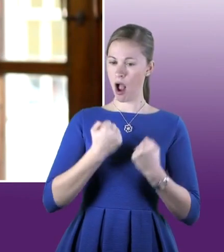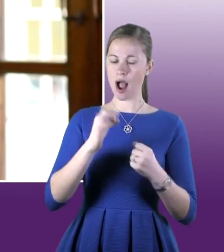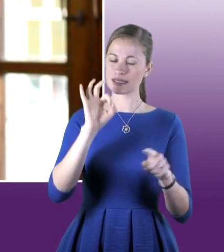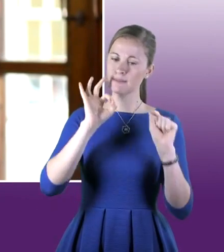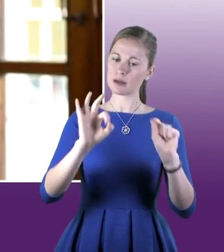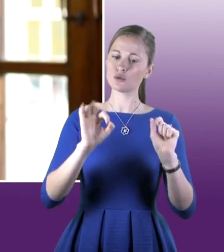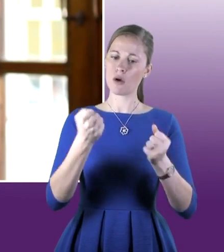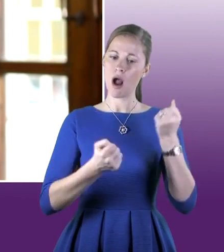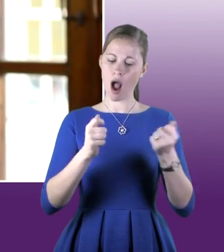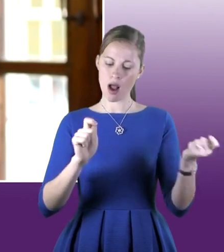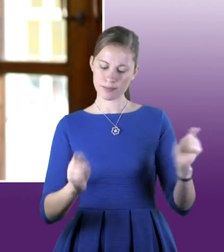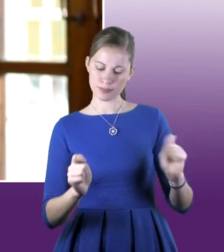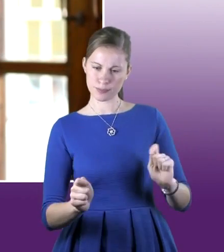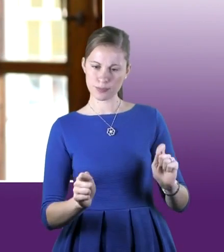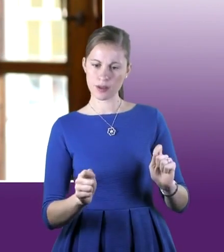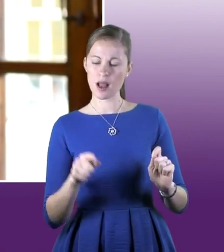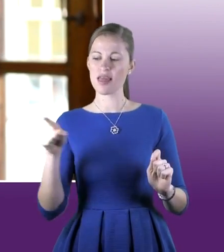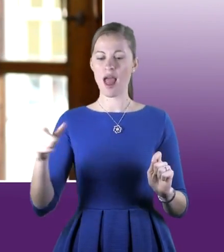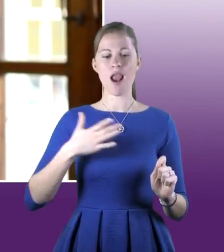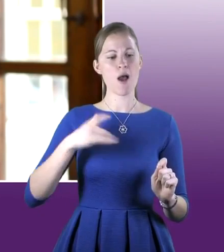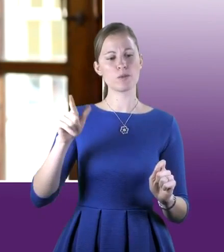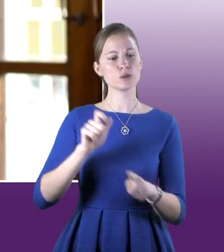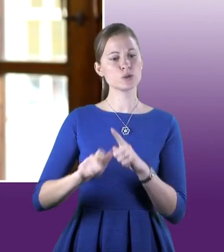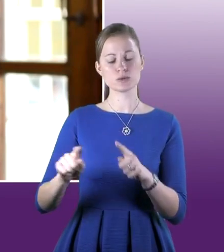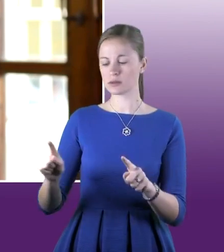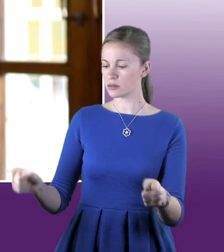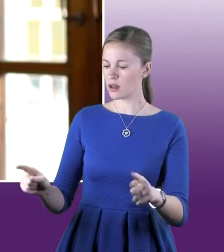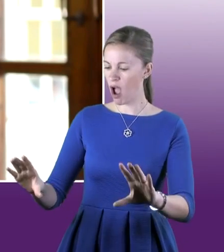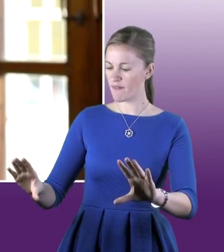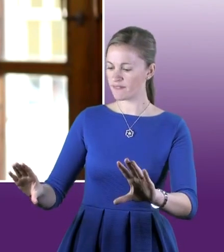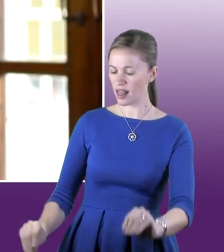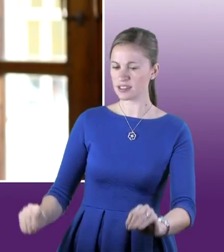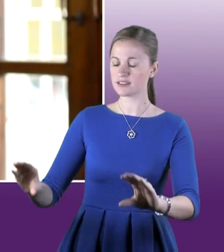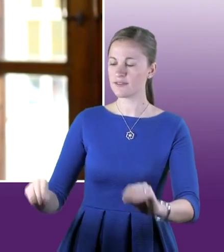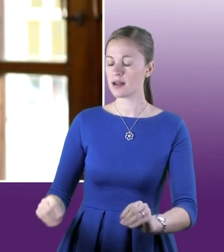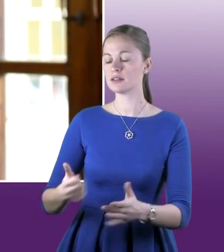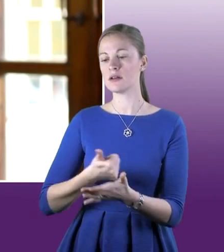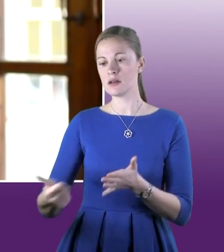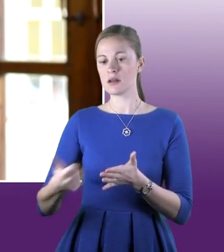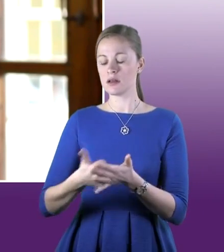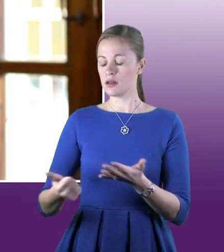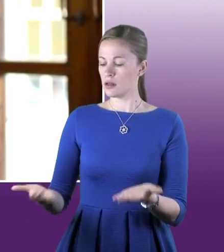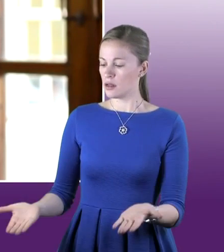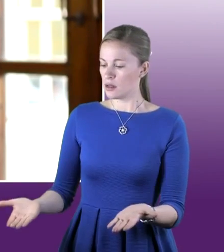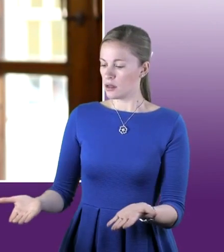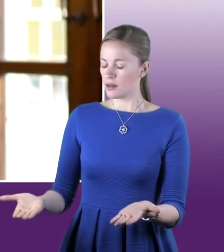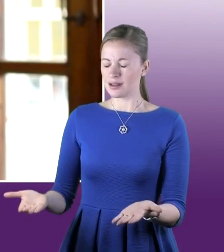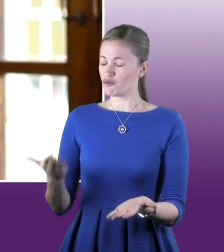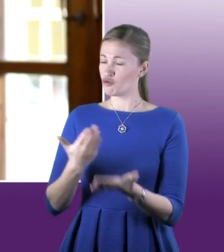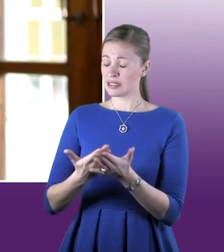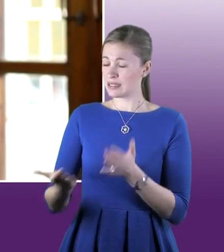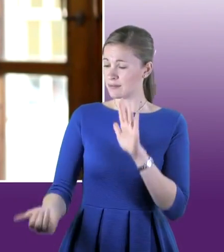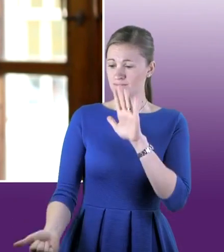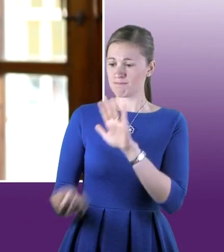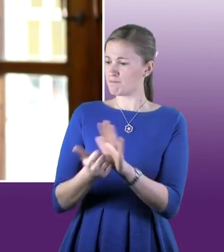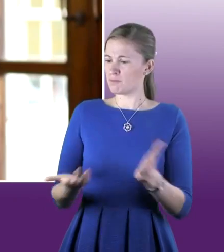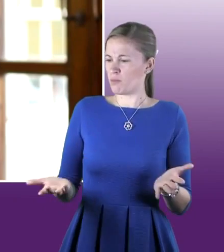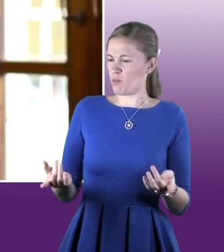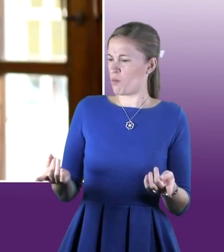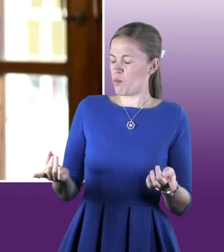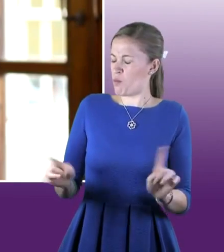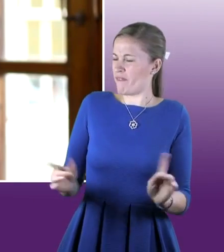adapted, and they seem to enjoy letting the tyres down on a frequent basis. It's pathetic, really. Where's